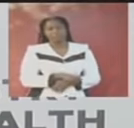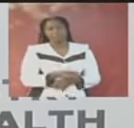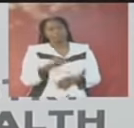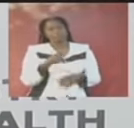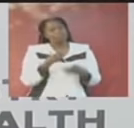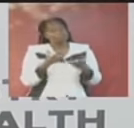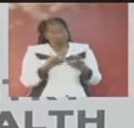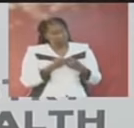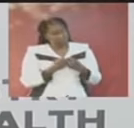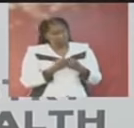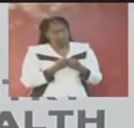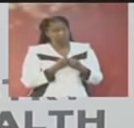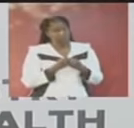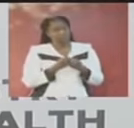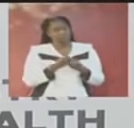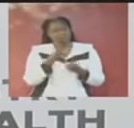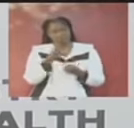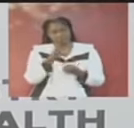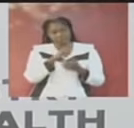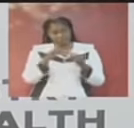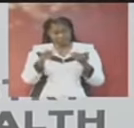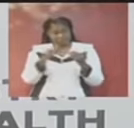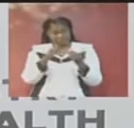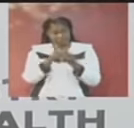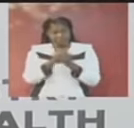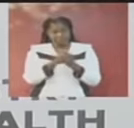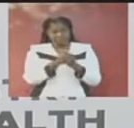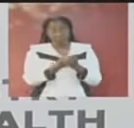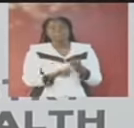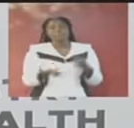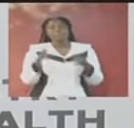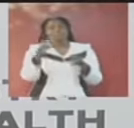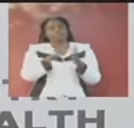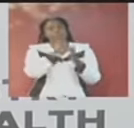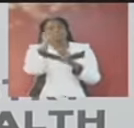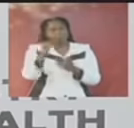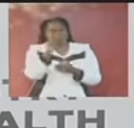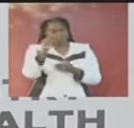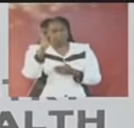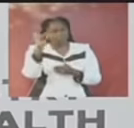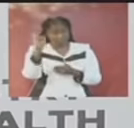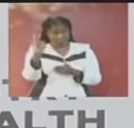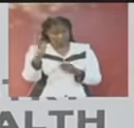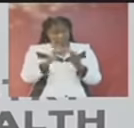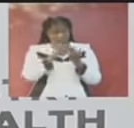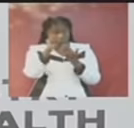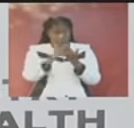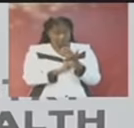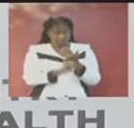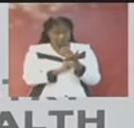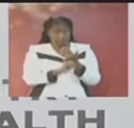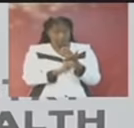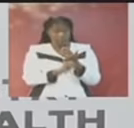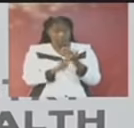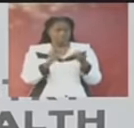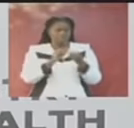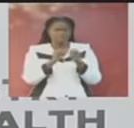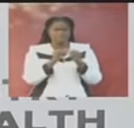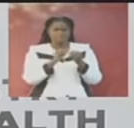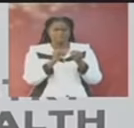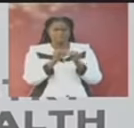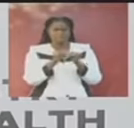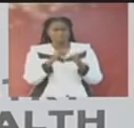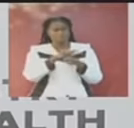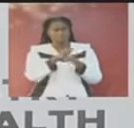media release with updated figures as of Monday the 9th of November 2020 will be available at